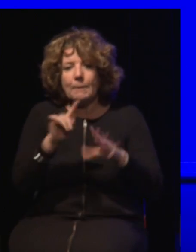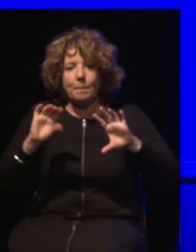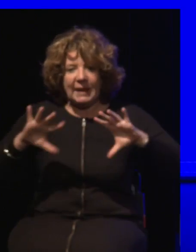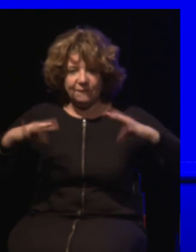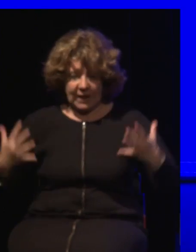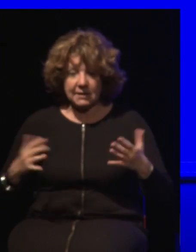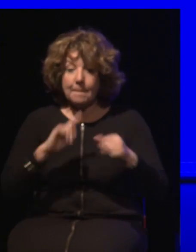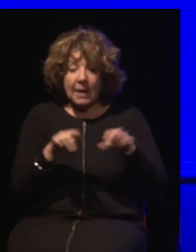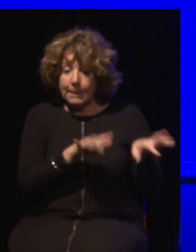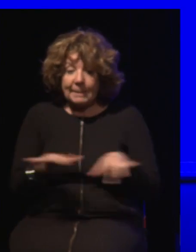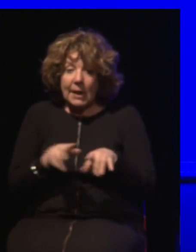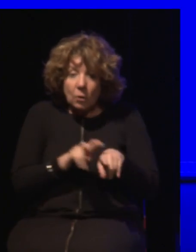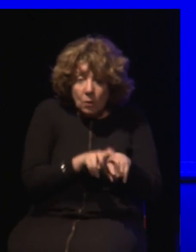moment.